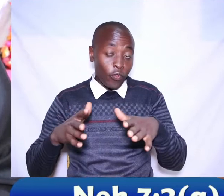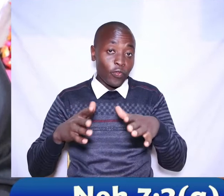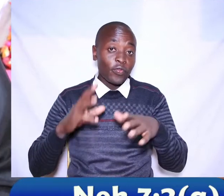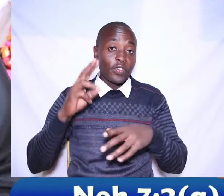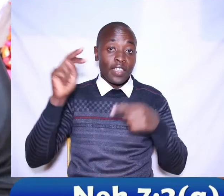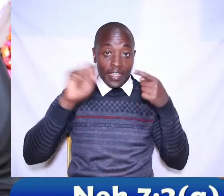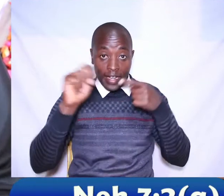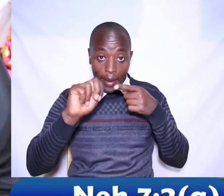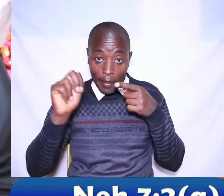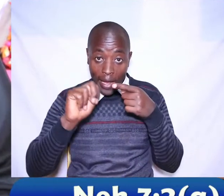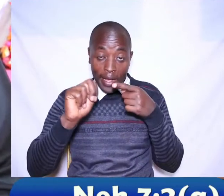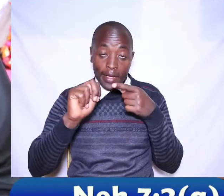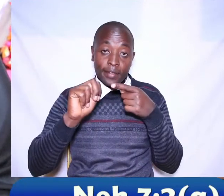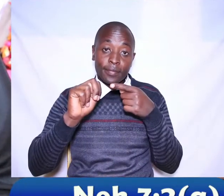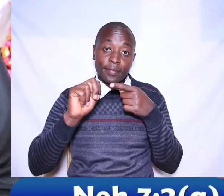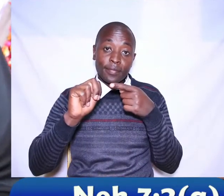Nehemiah